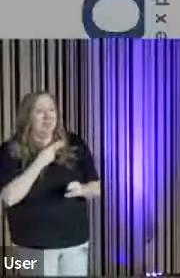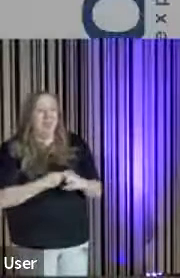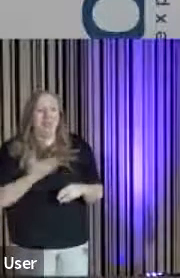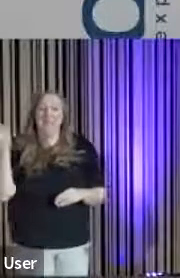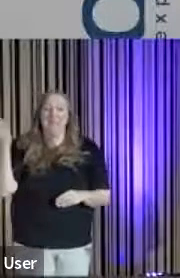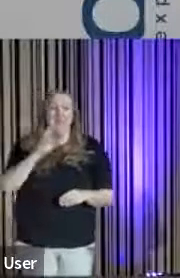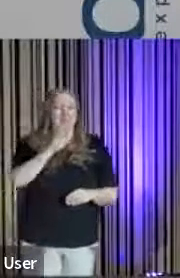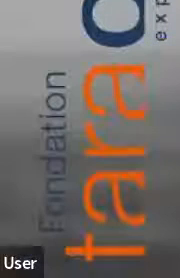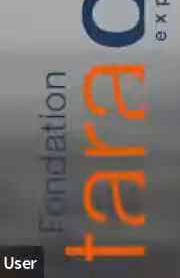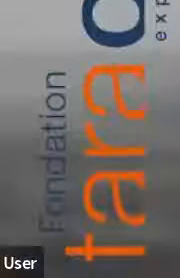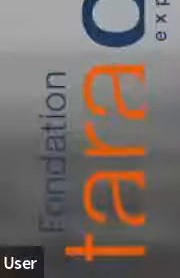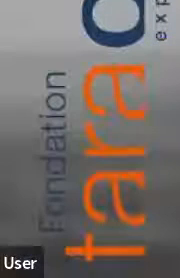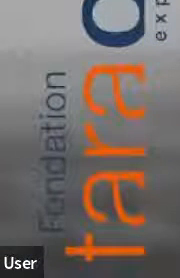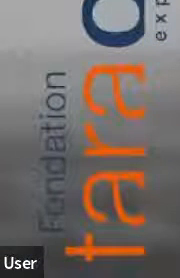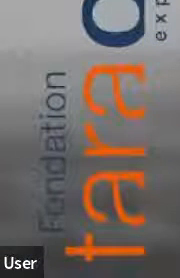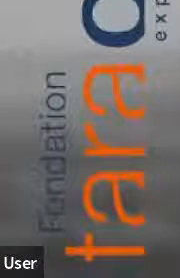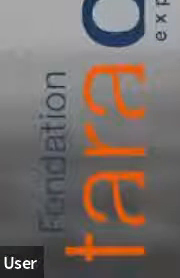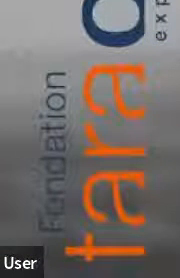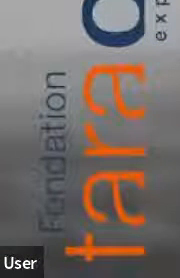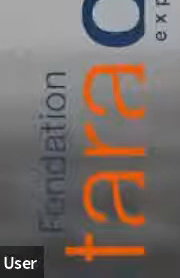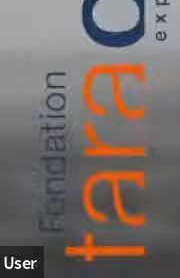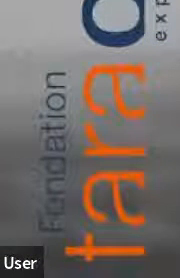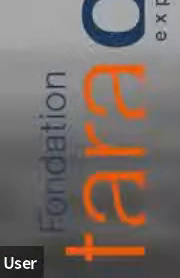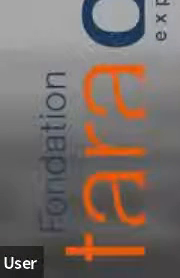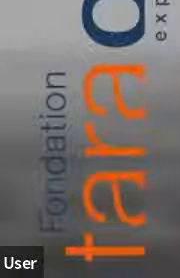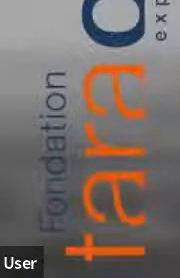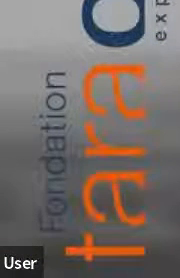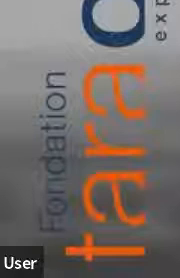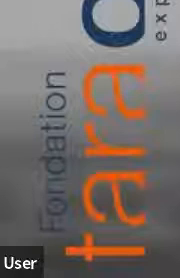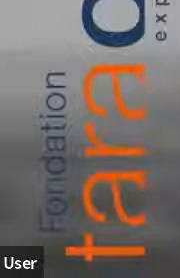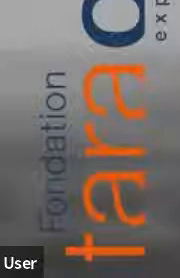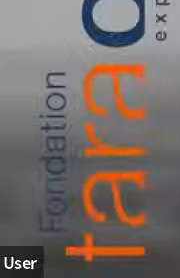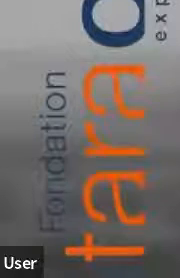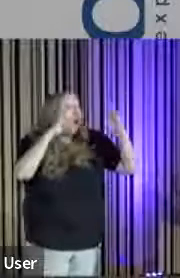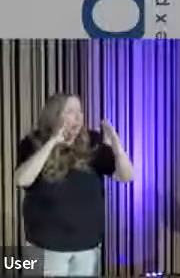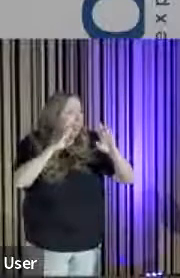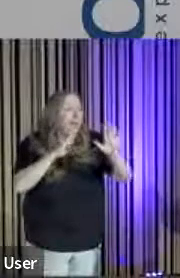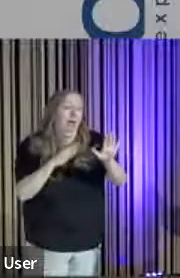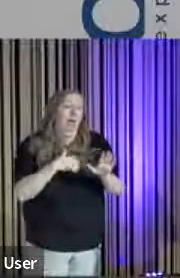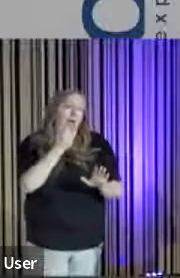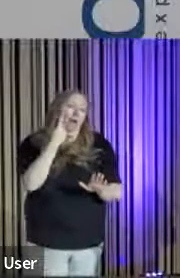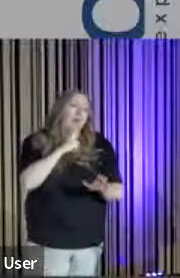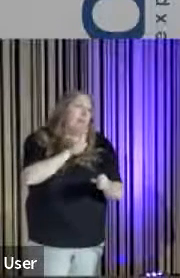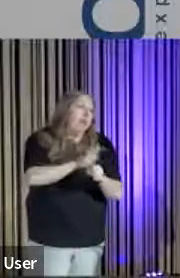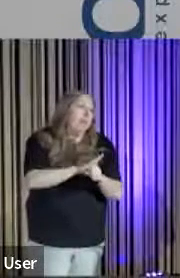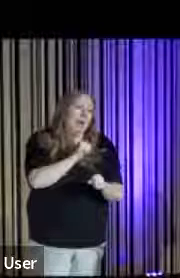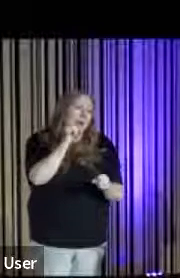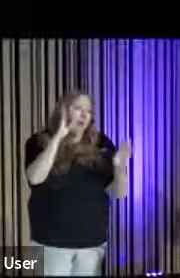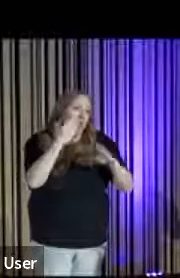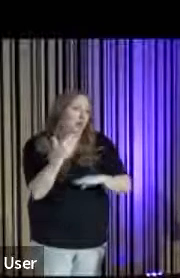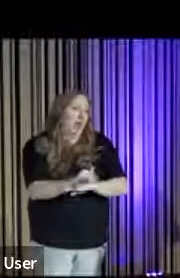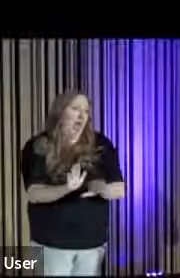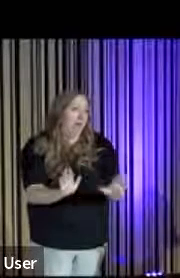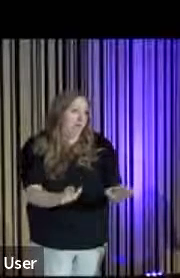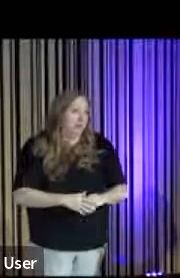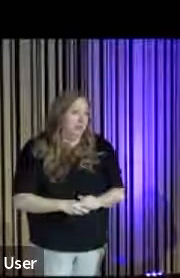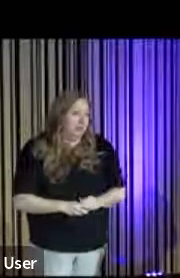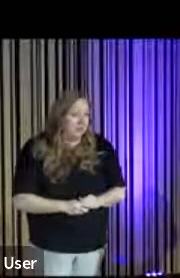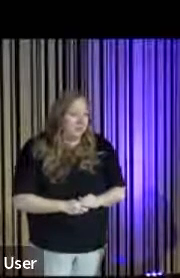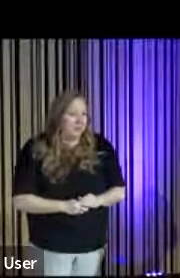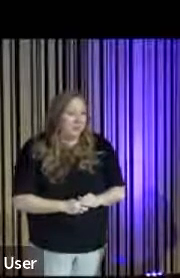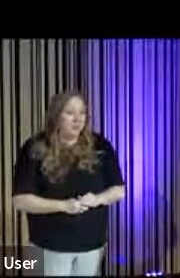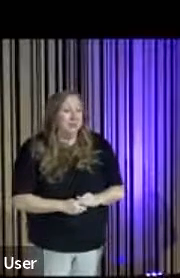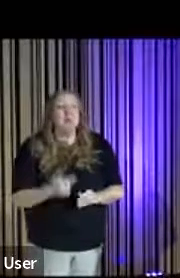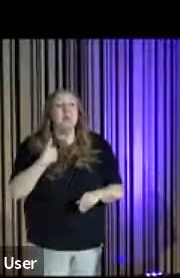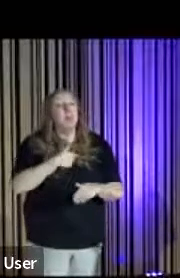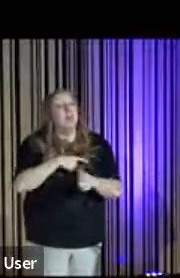Romain Troublé. Trouble. You are in deep trouble tonight. Be careful. Yeah. So we work on the planet, and we